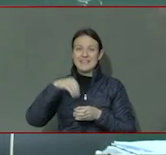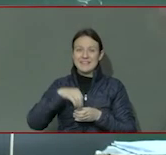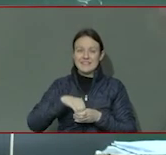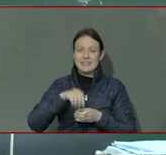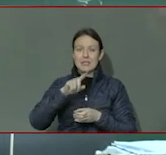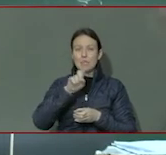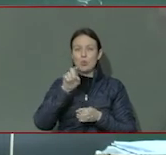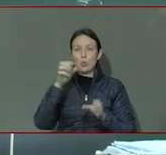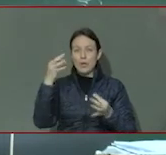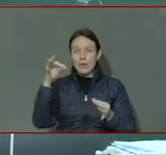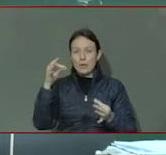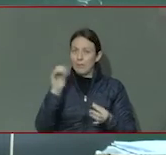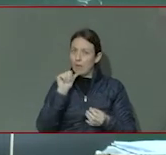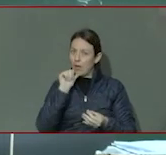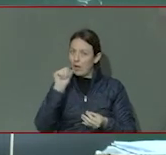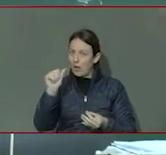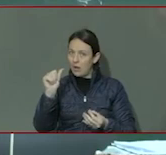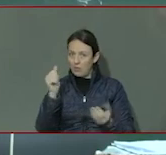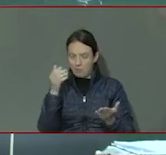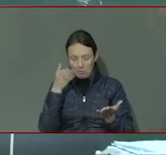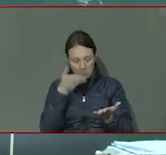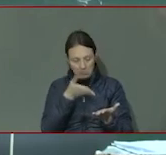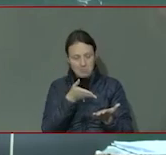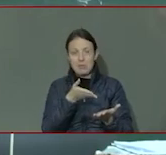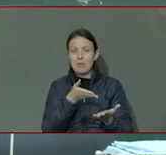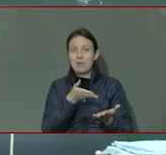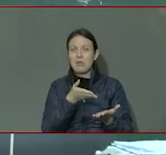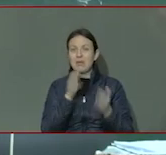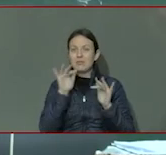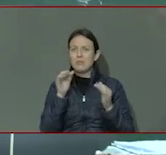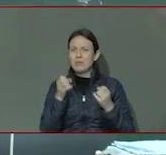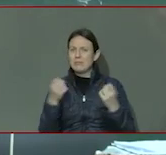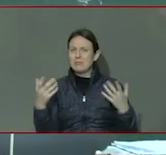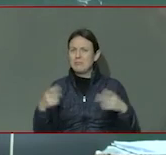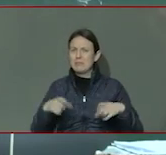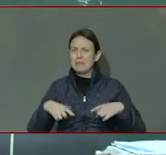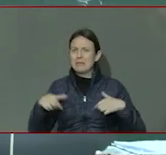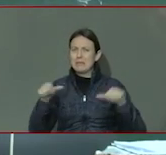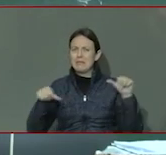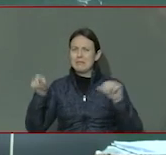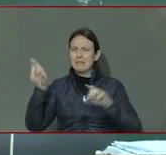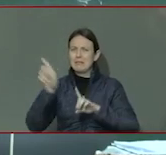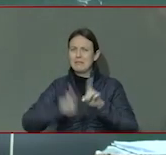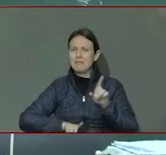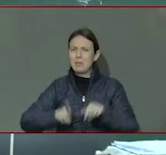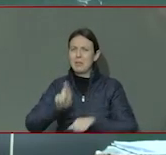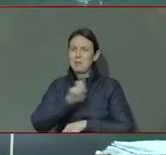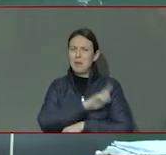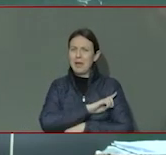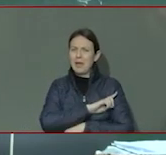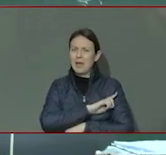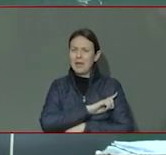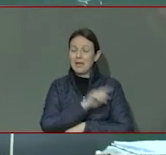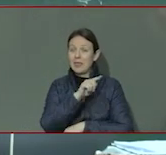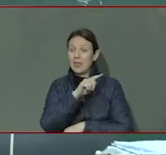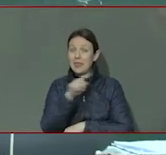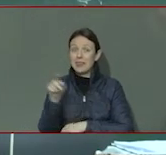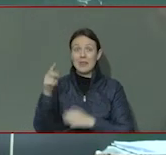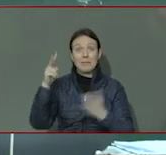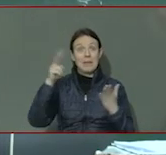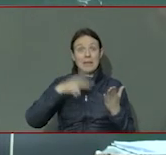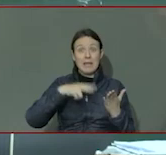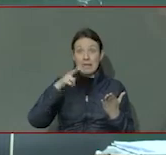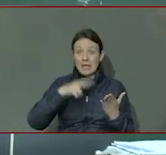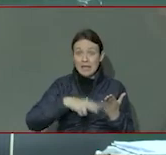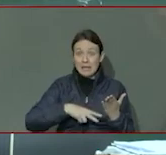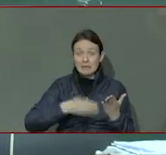given to you. Then why do people fail life sciences? Because they don't have the ability to spot the answers